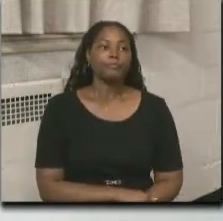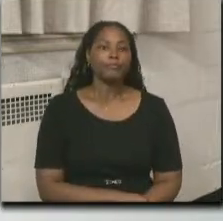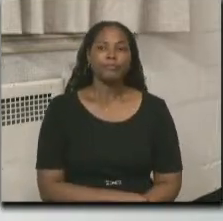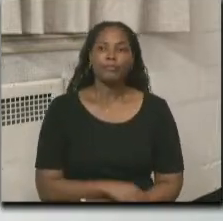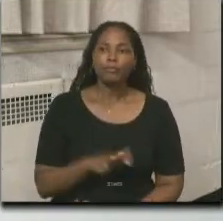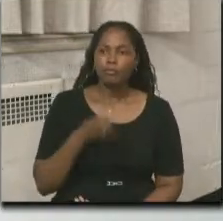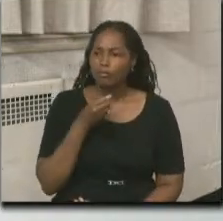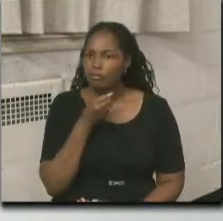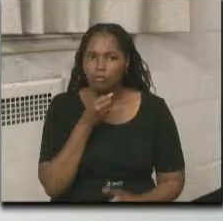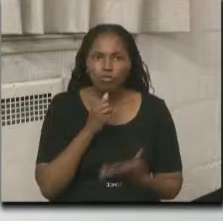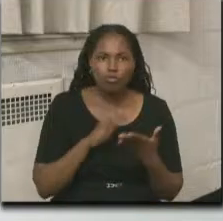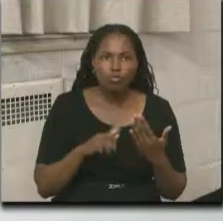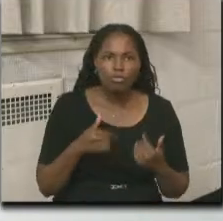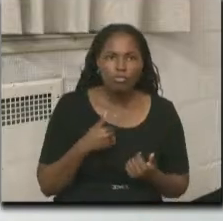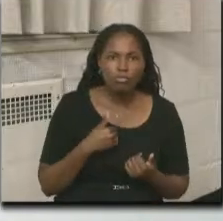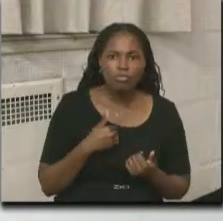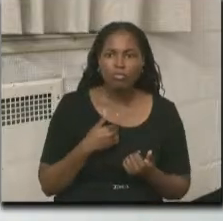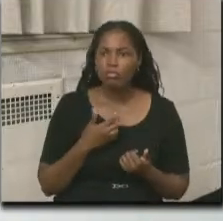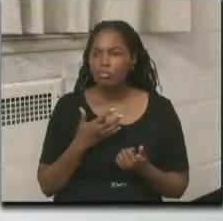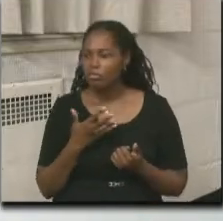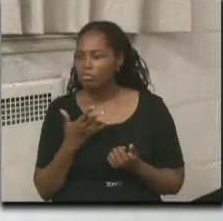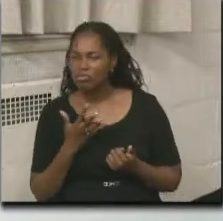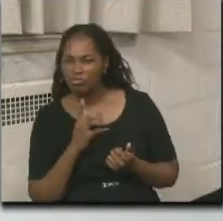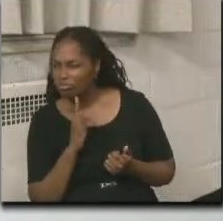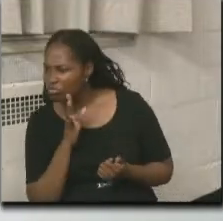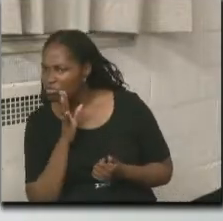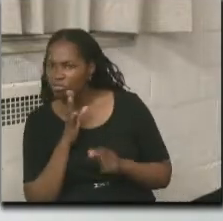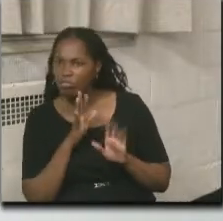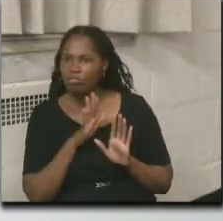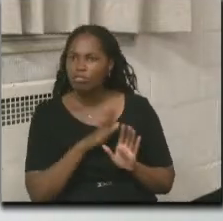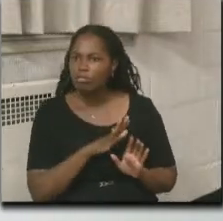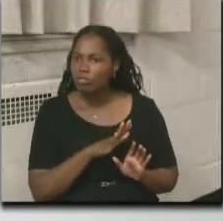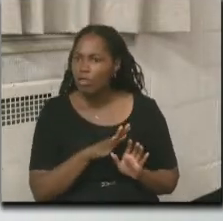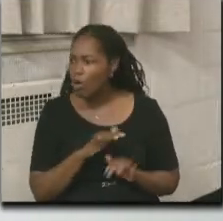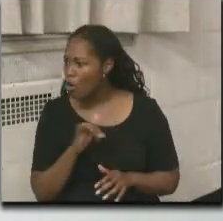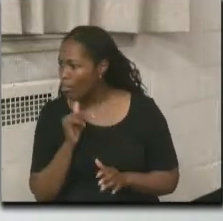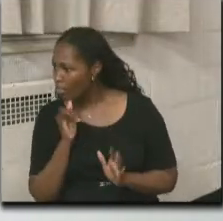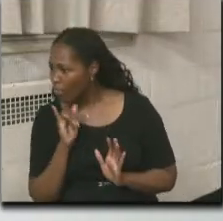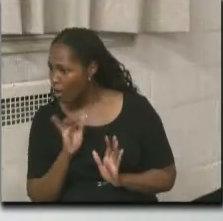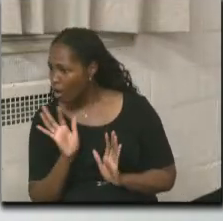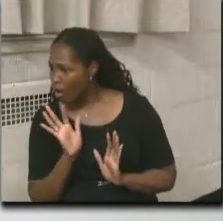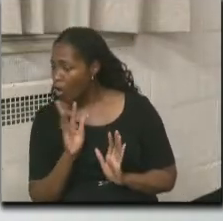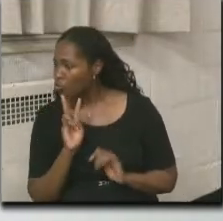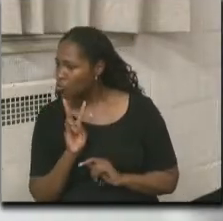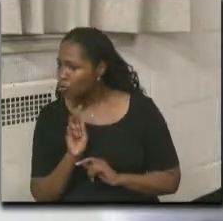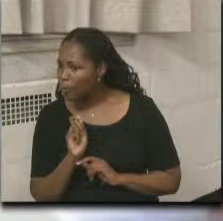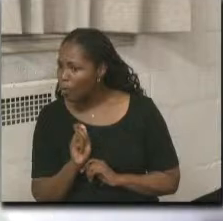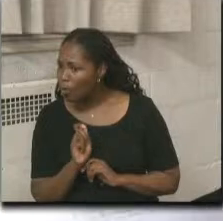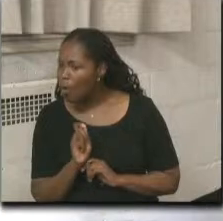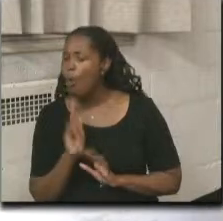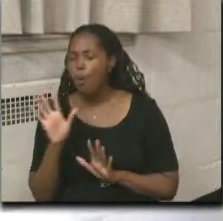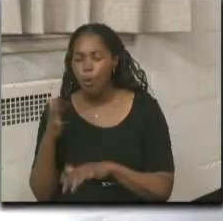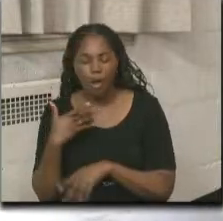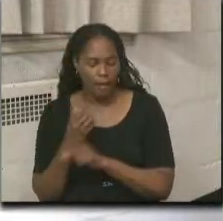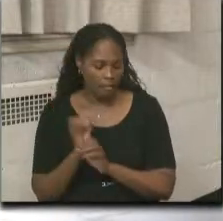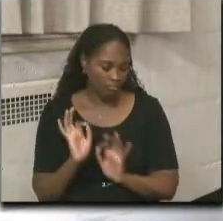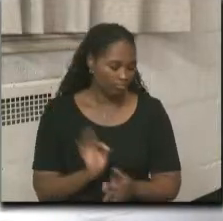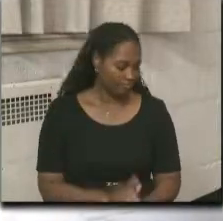Excuse me? 2.14. Oh, over 2 point, no, I got it.